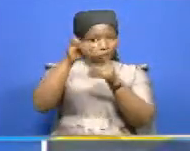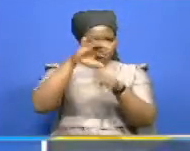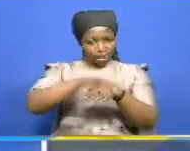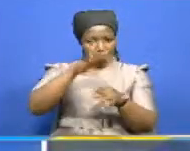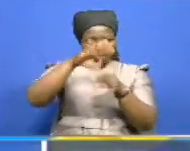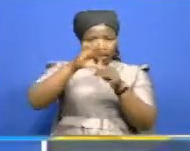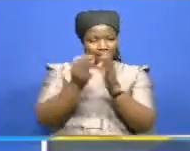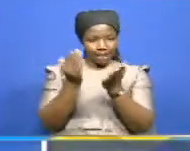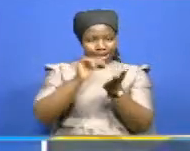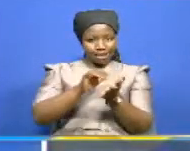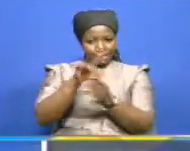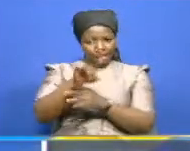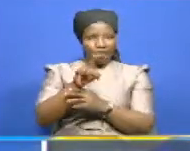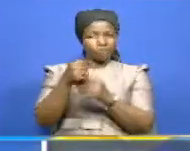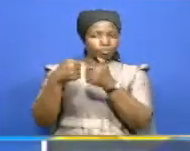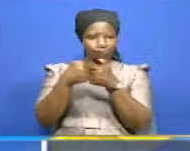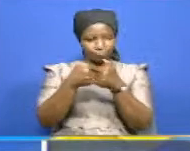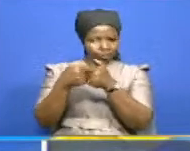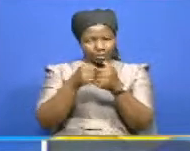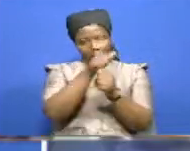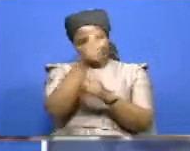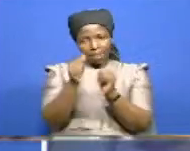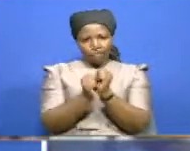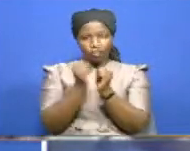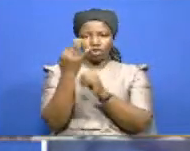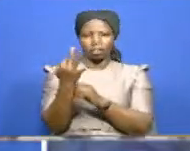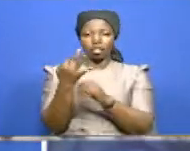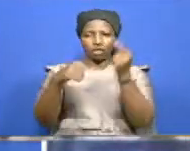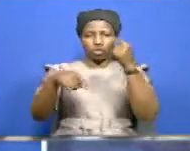will face off with 14 opponents.